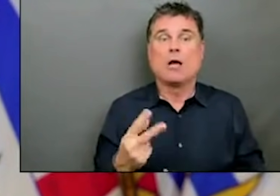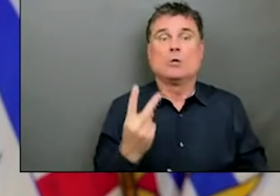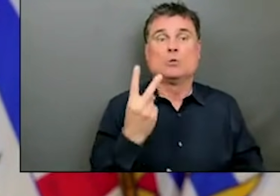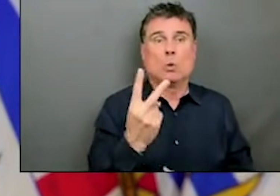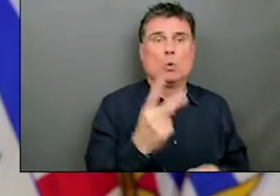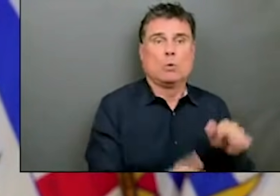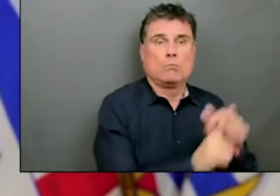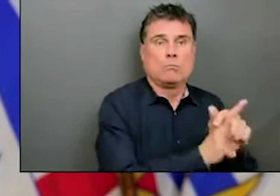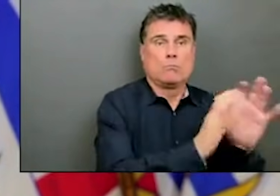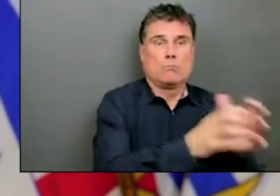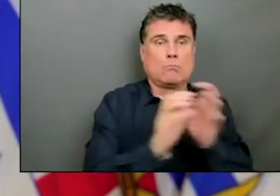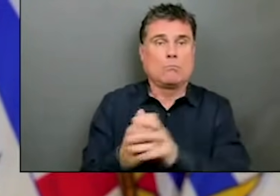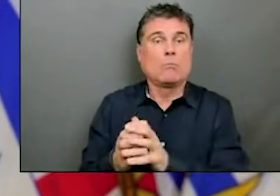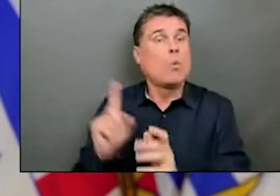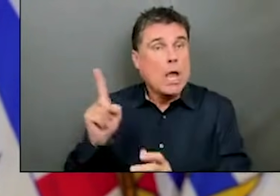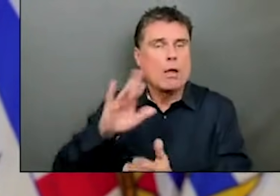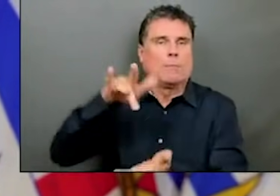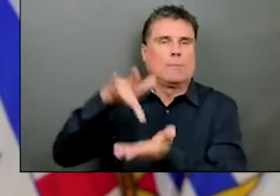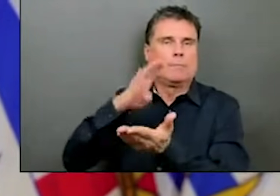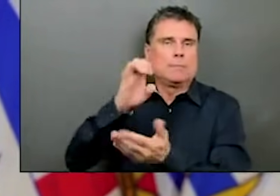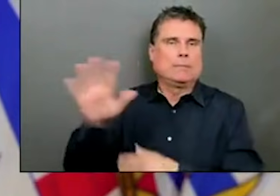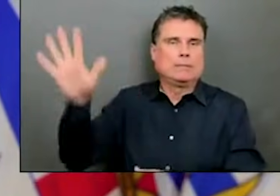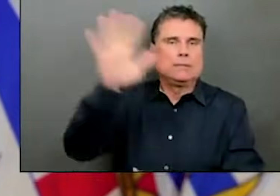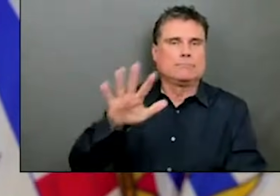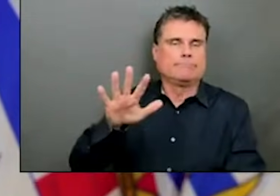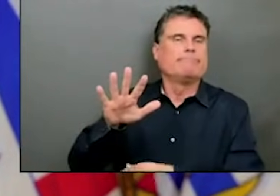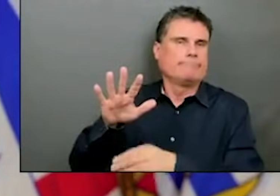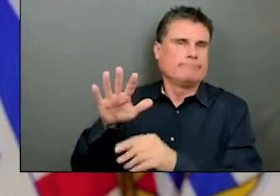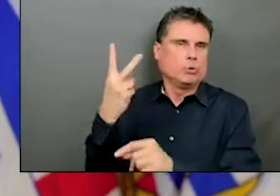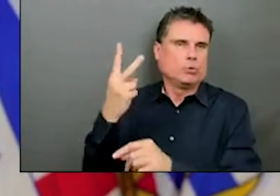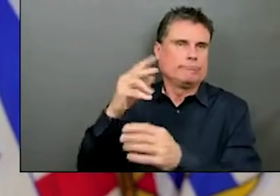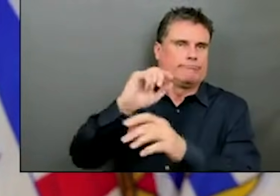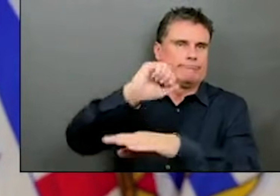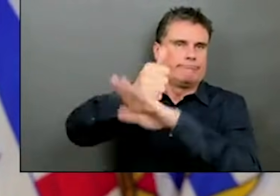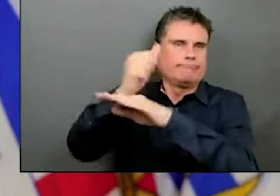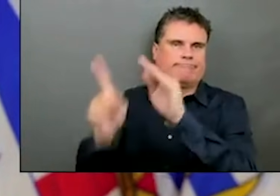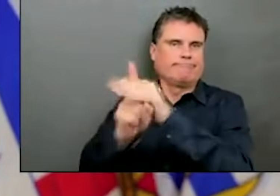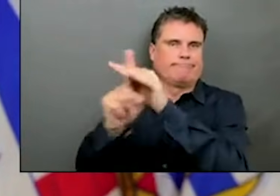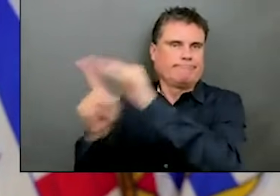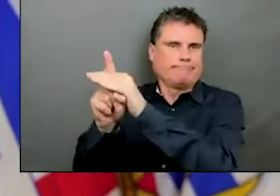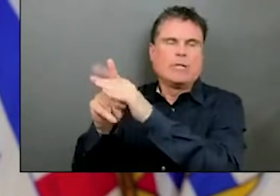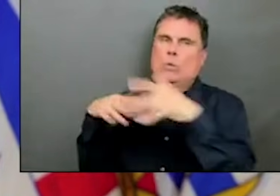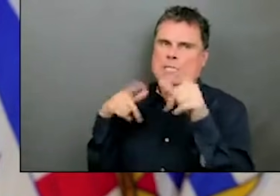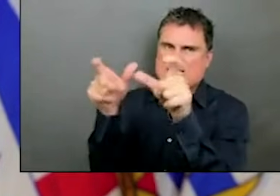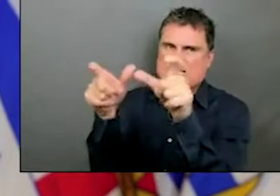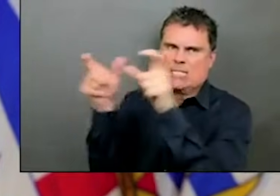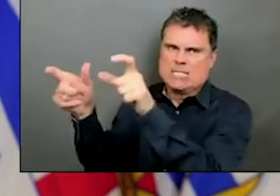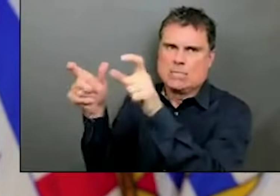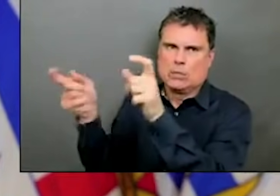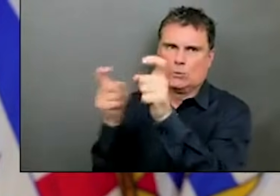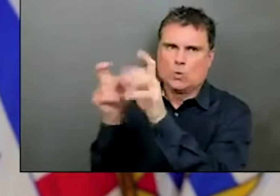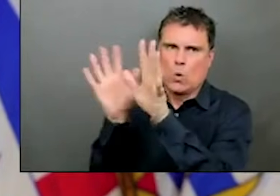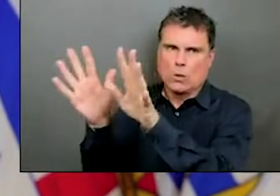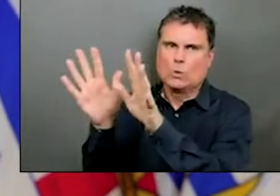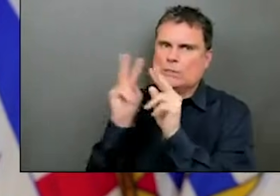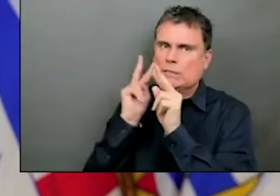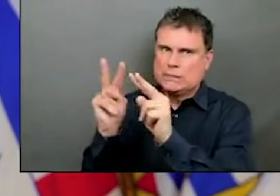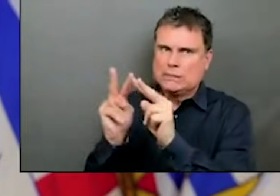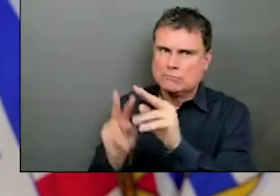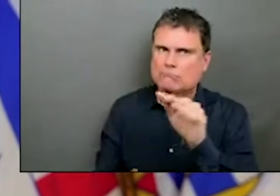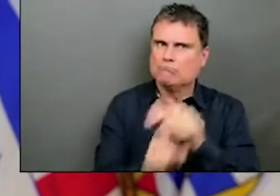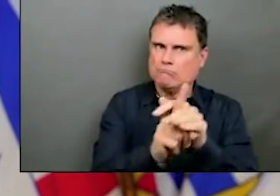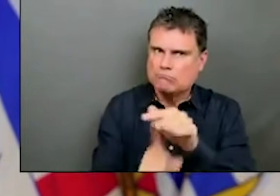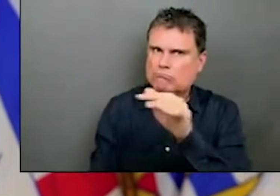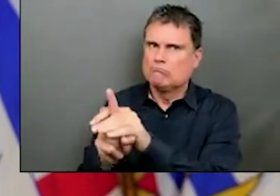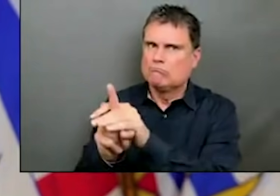interior health region, and again, both of those have been contained, but we are seeing increased growth. And